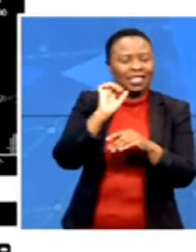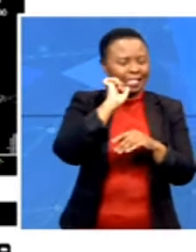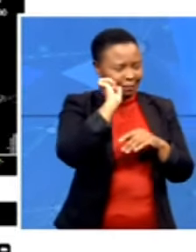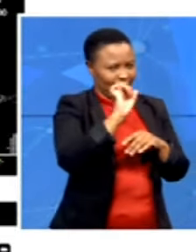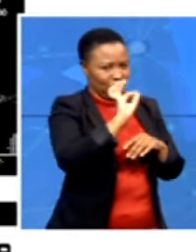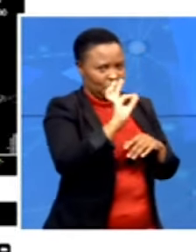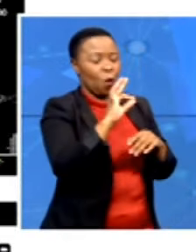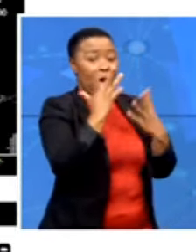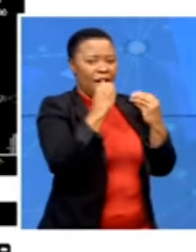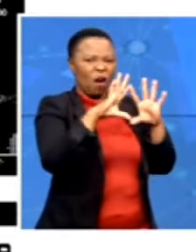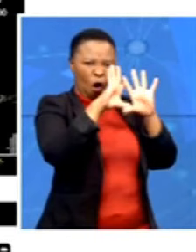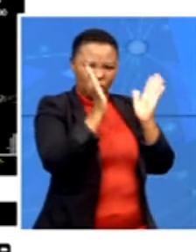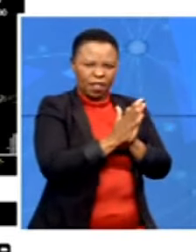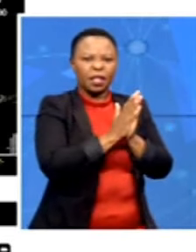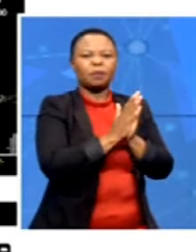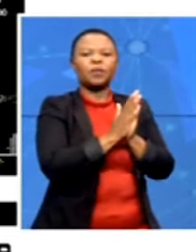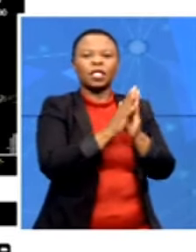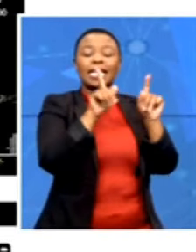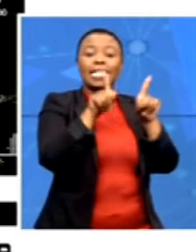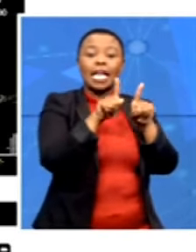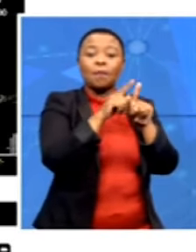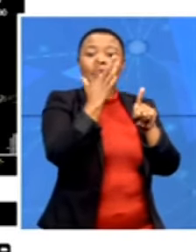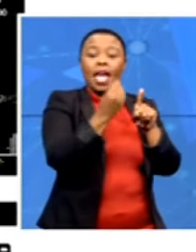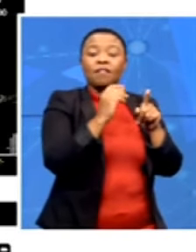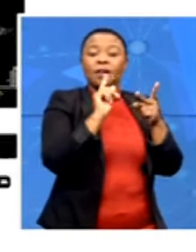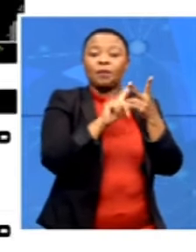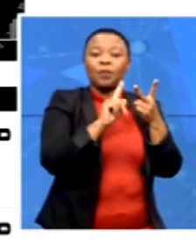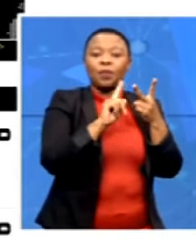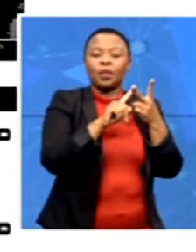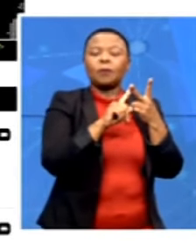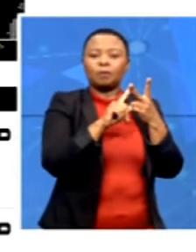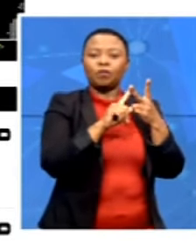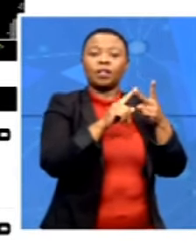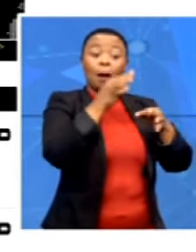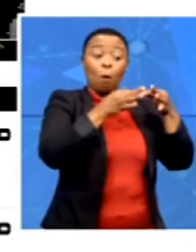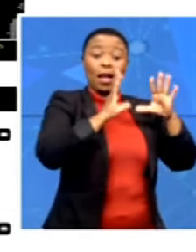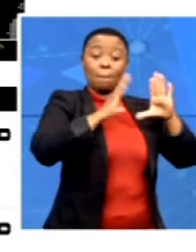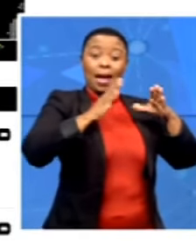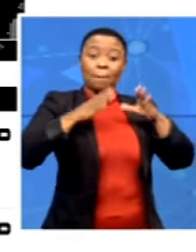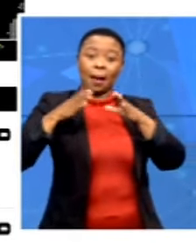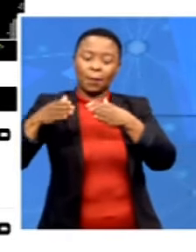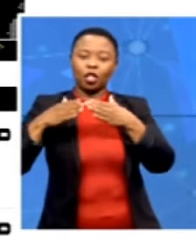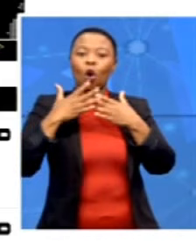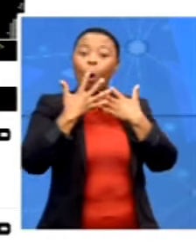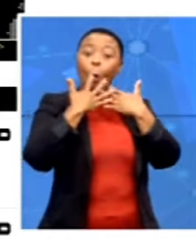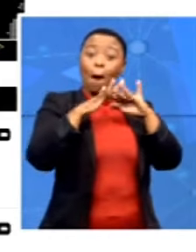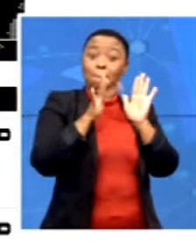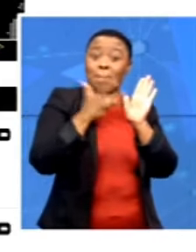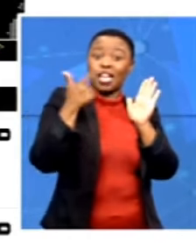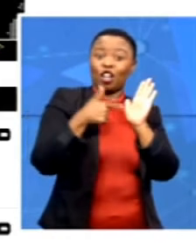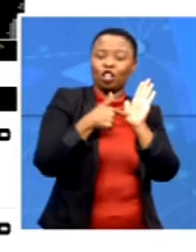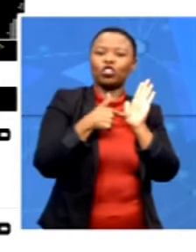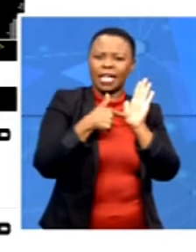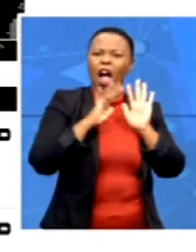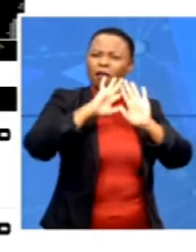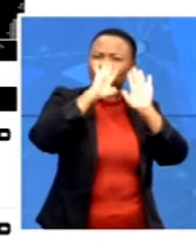also then started to have a focus in terms of the parties. So this webpage literally caters for all the political parties that are contesting these